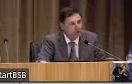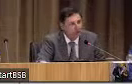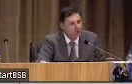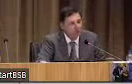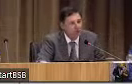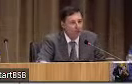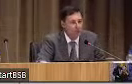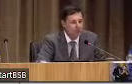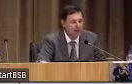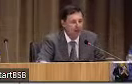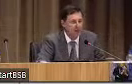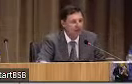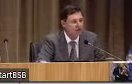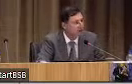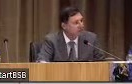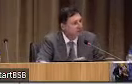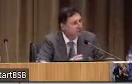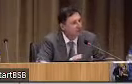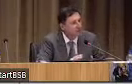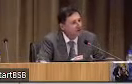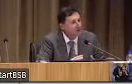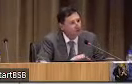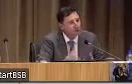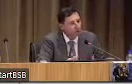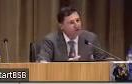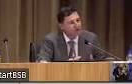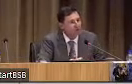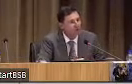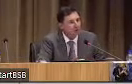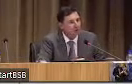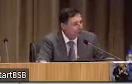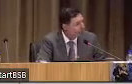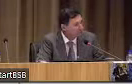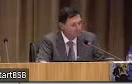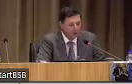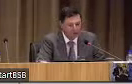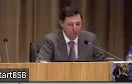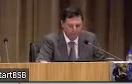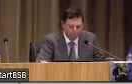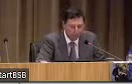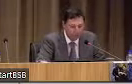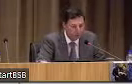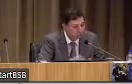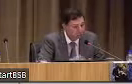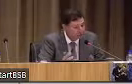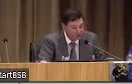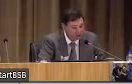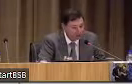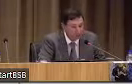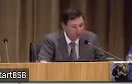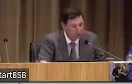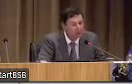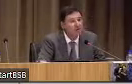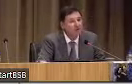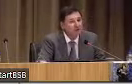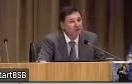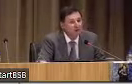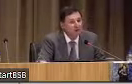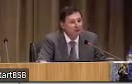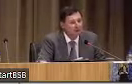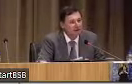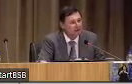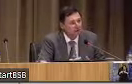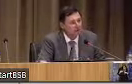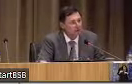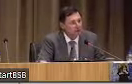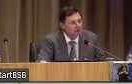HCPA and Fernando from the Conceição Hospital Group. So this was a moment that defined the